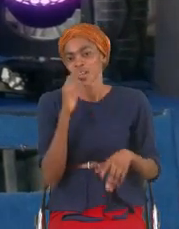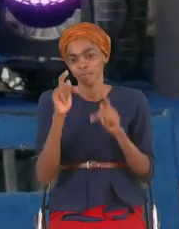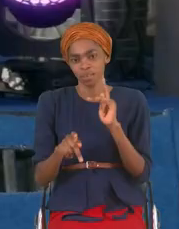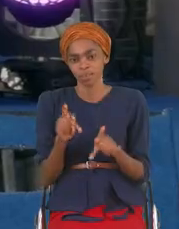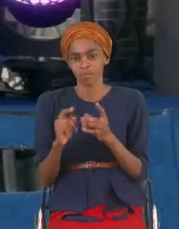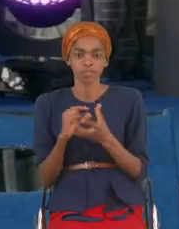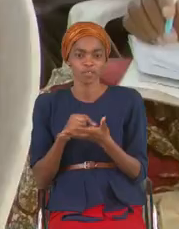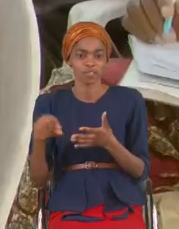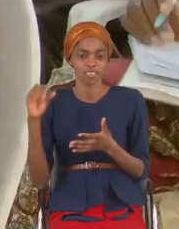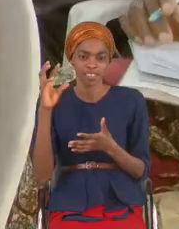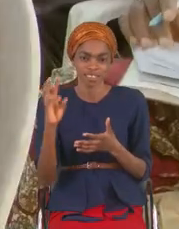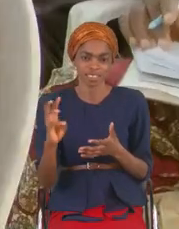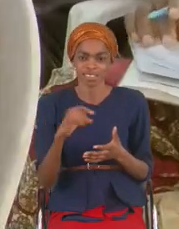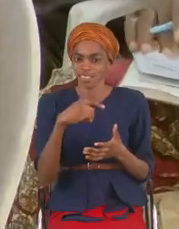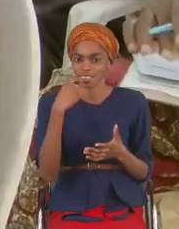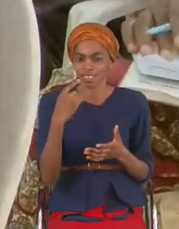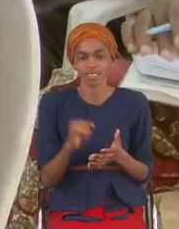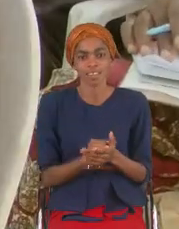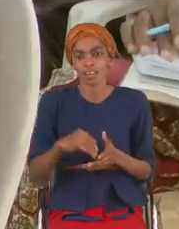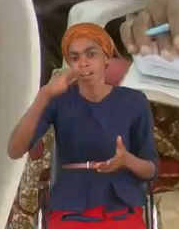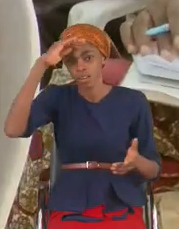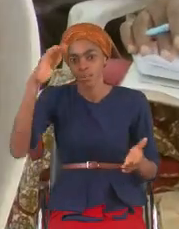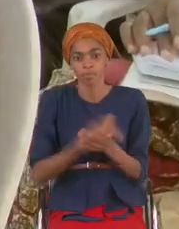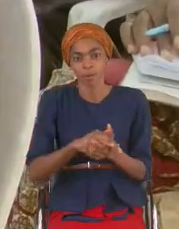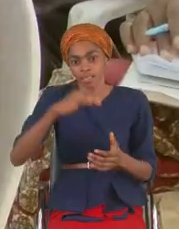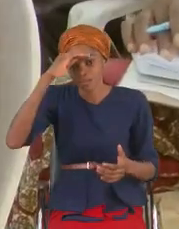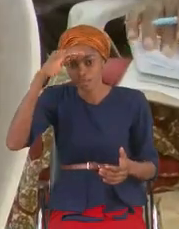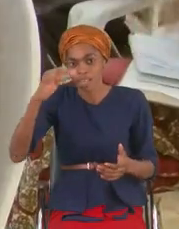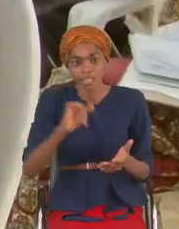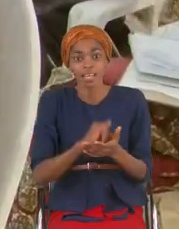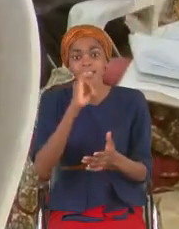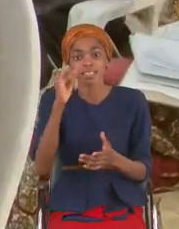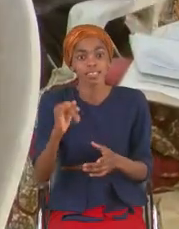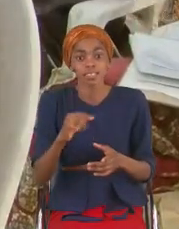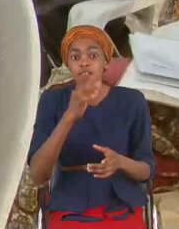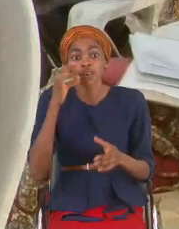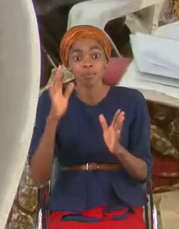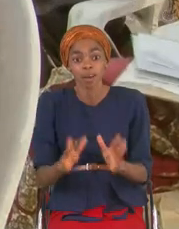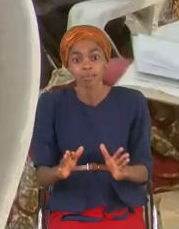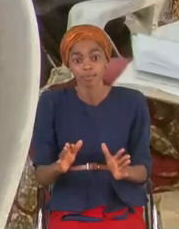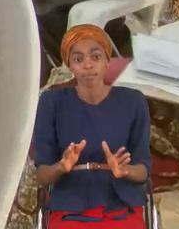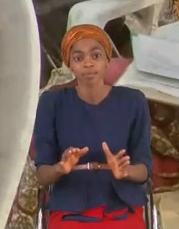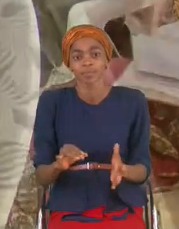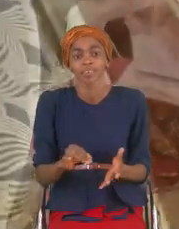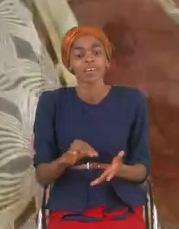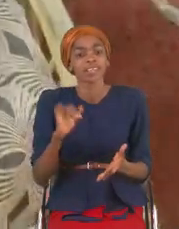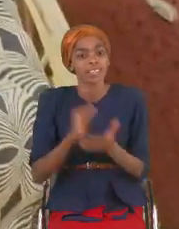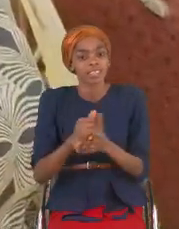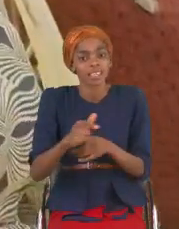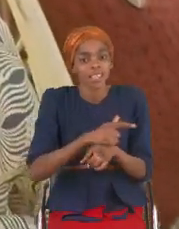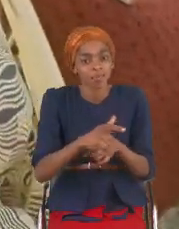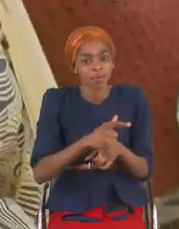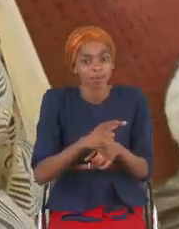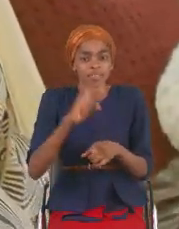6. It says, the husbandman, that means the farmer that laboreth, must